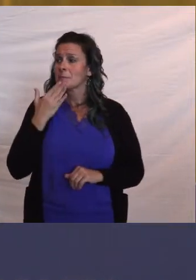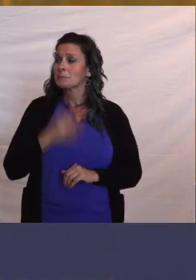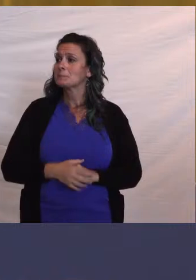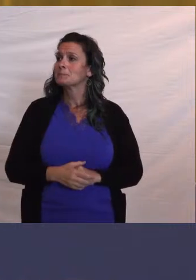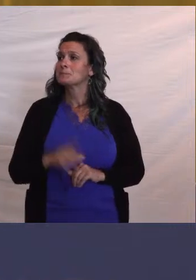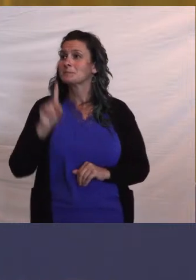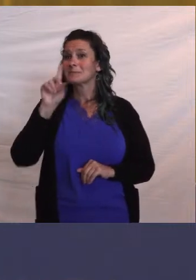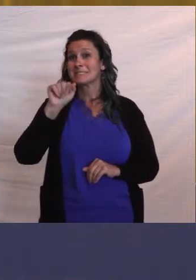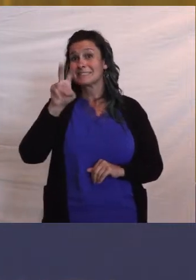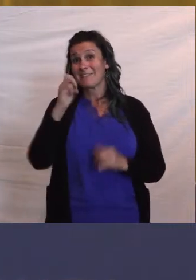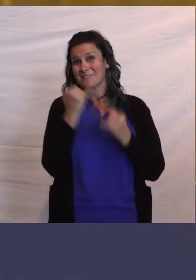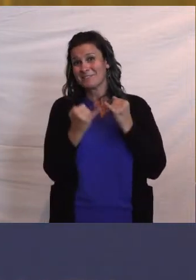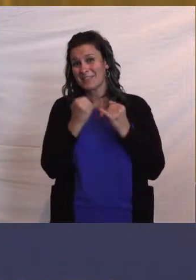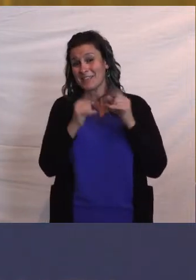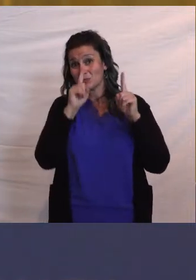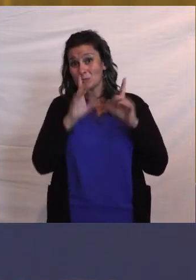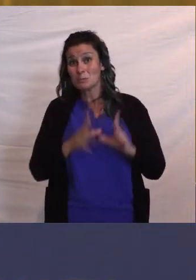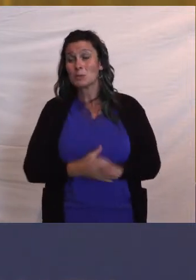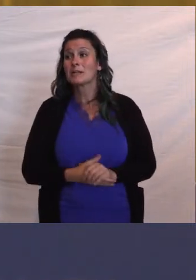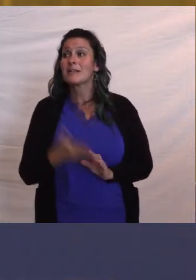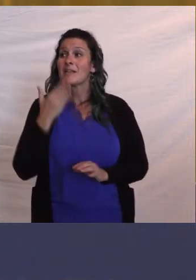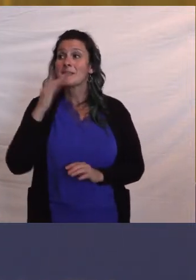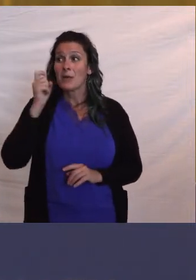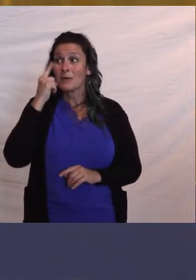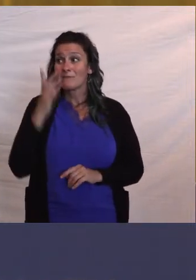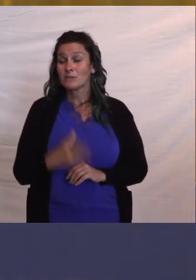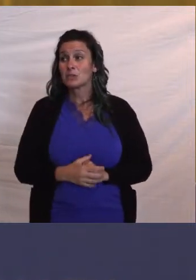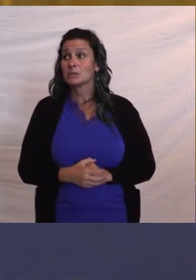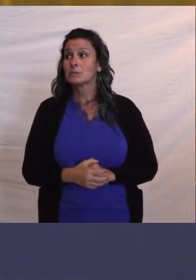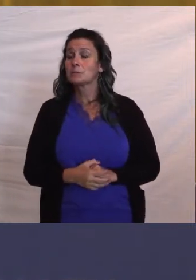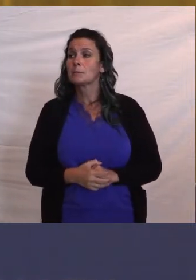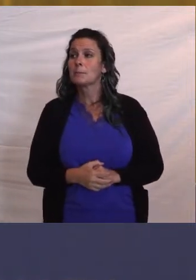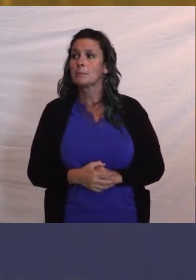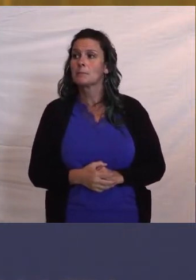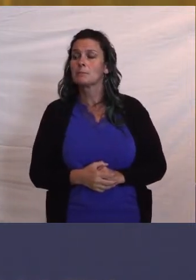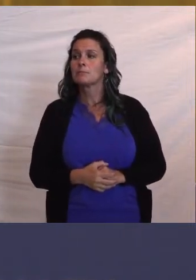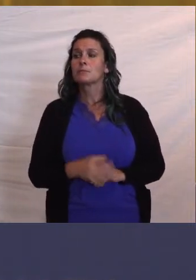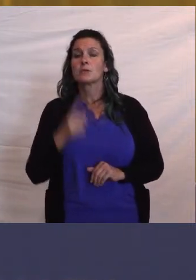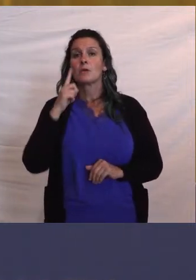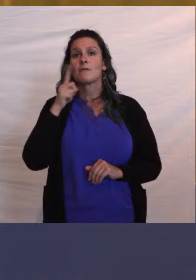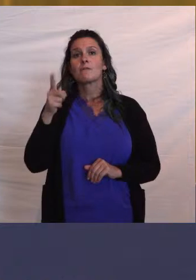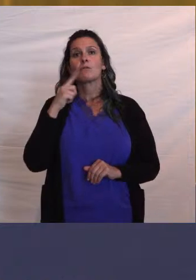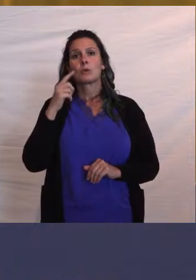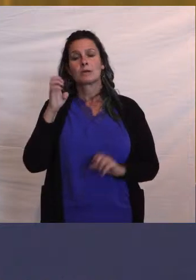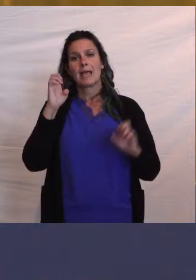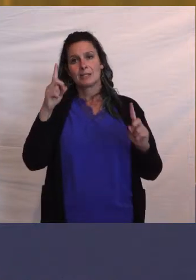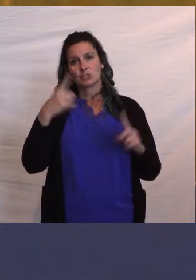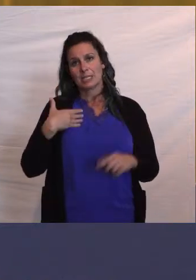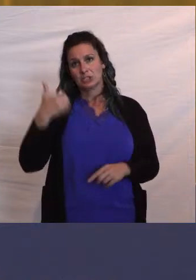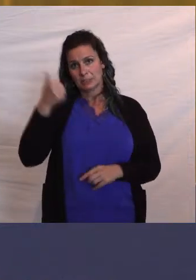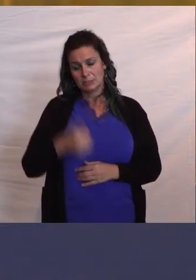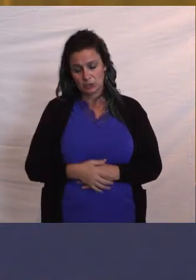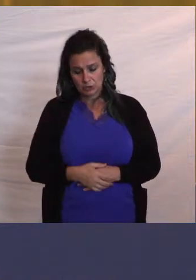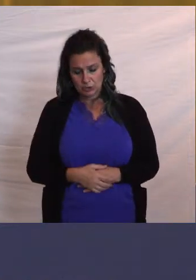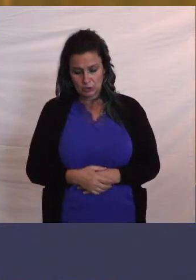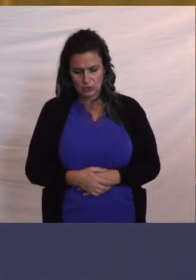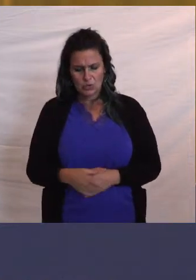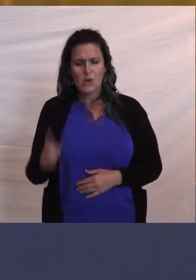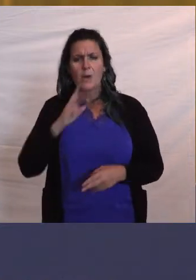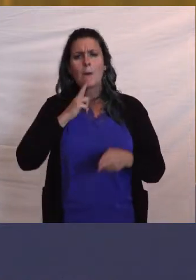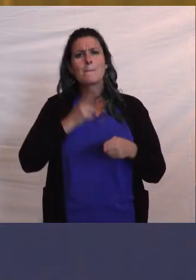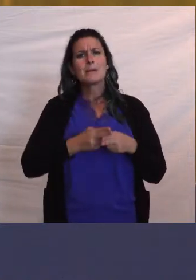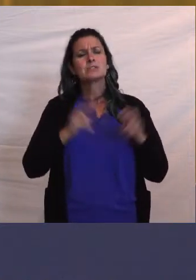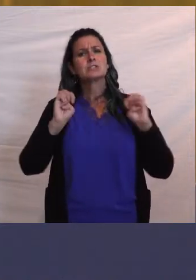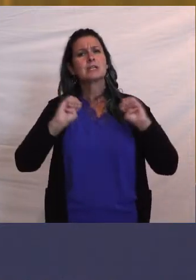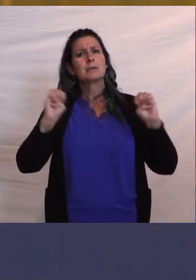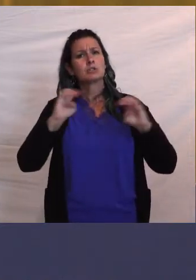you're bringing us home. Thank you, Governor. First, for Commissioner Alan McMillan, you mentioned